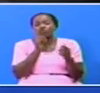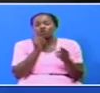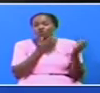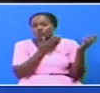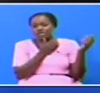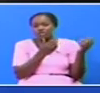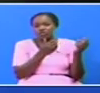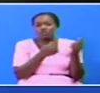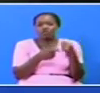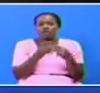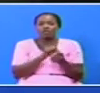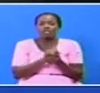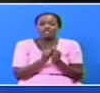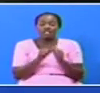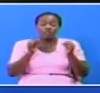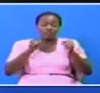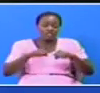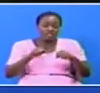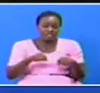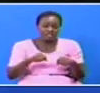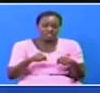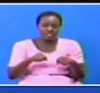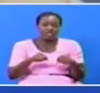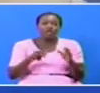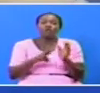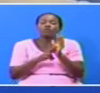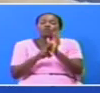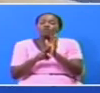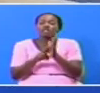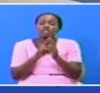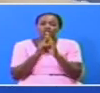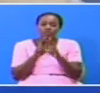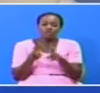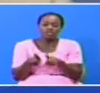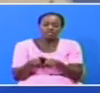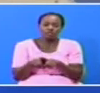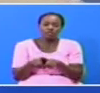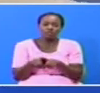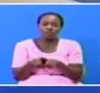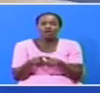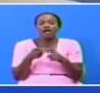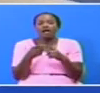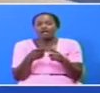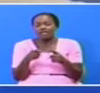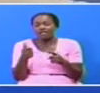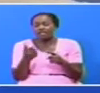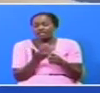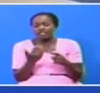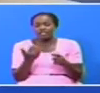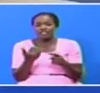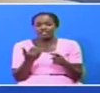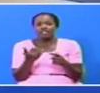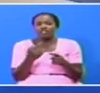were to ratify. But because the disciplinary committee has not yet presented that report, therefore this meeting had to proceed with other items of the agenda.